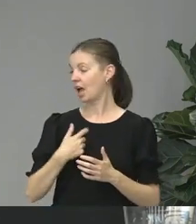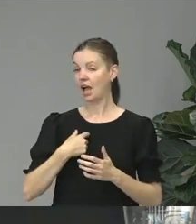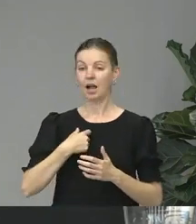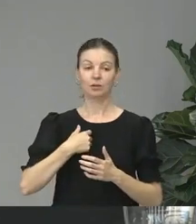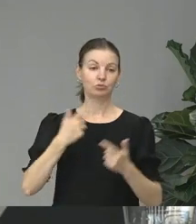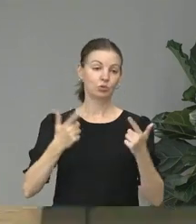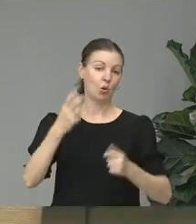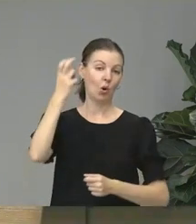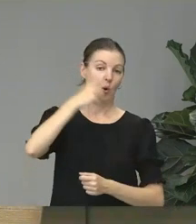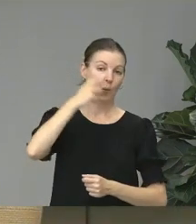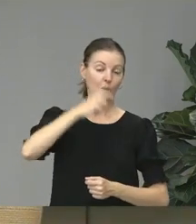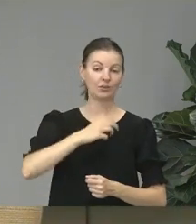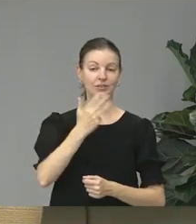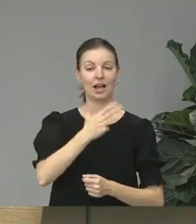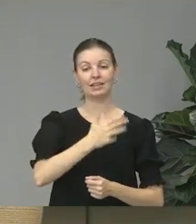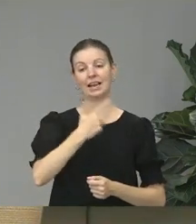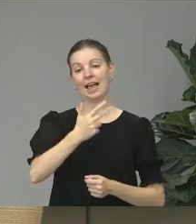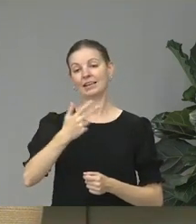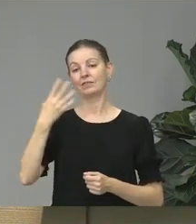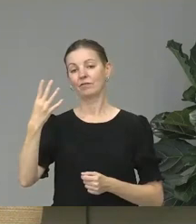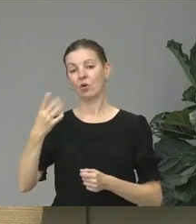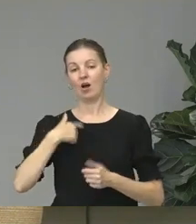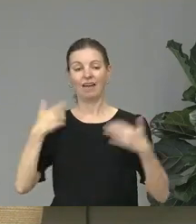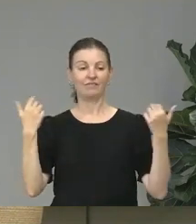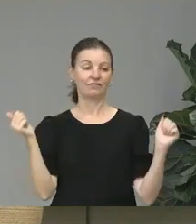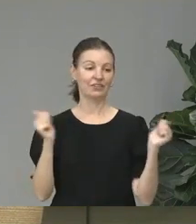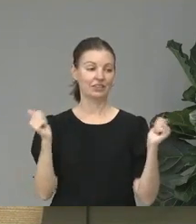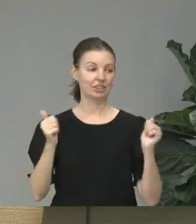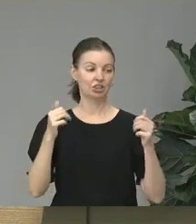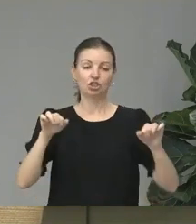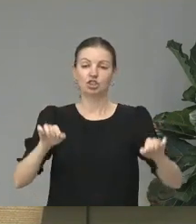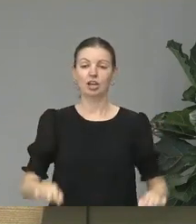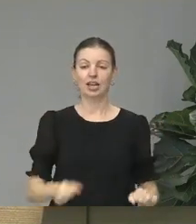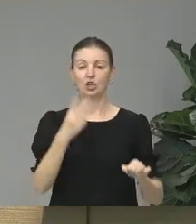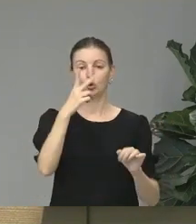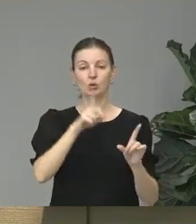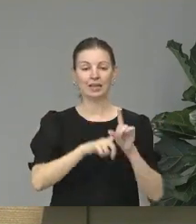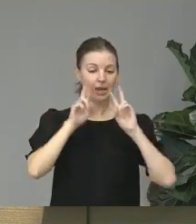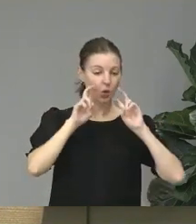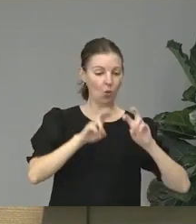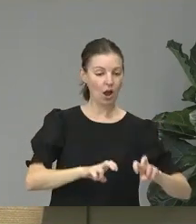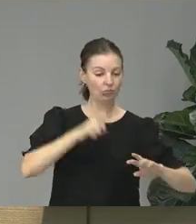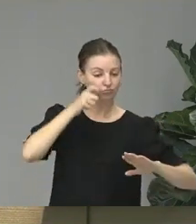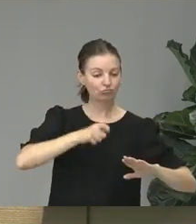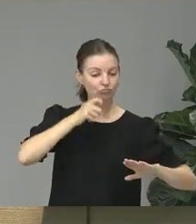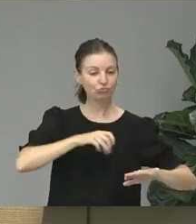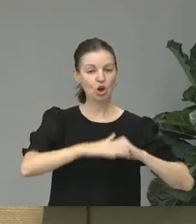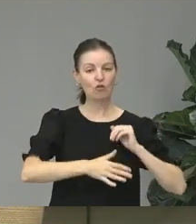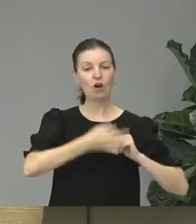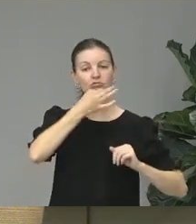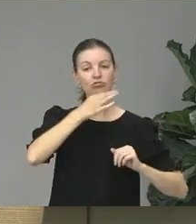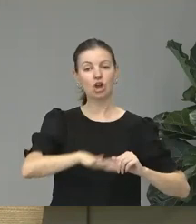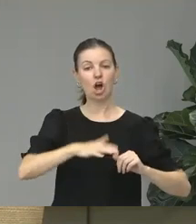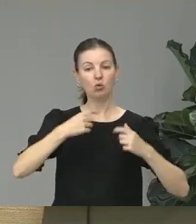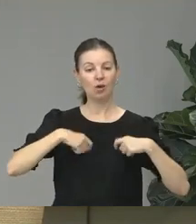that in 1984, after chairing a two-year inquiry into child welfare legislation and